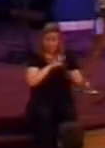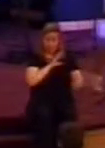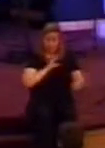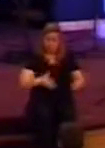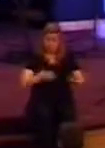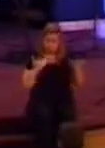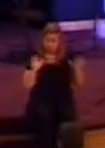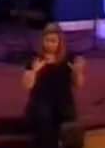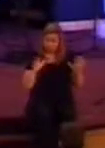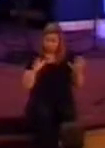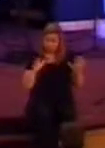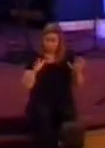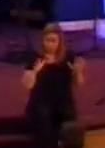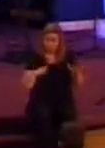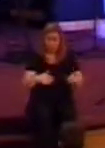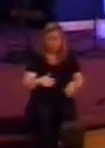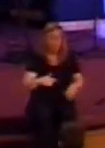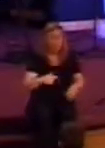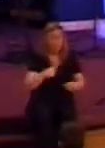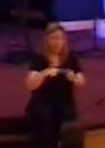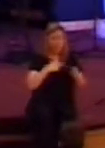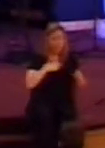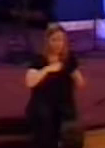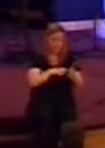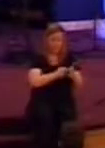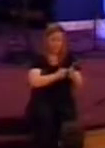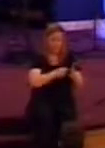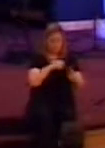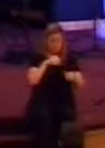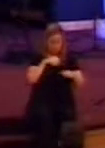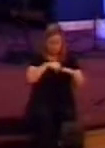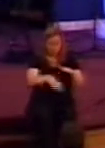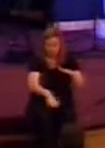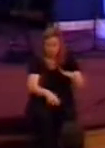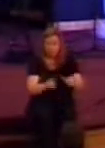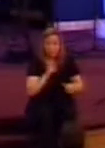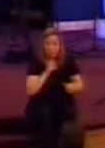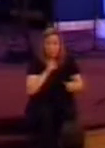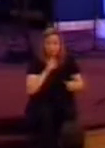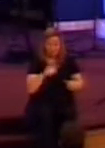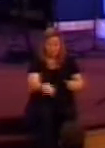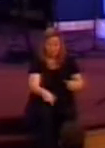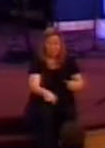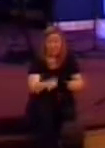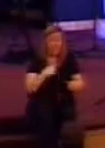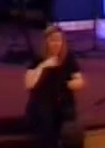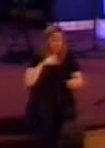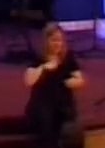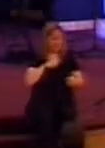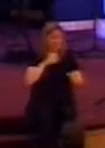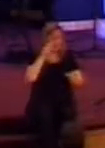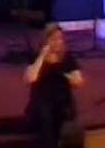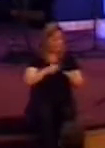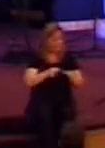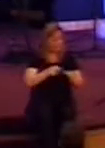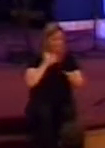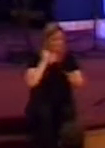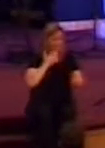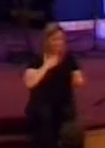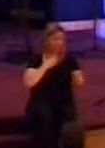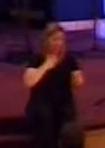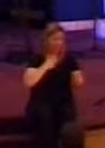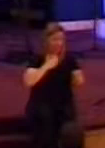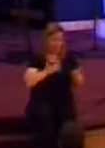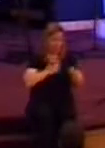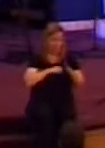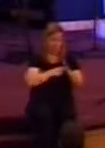keys fell into the water, I had to make a decision, obviously, whether or not I wanted to not have keys for a while or whether